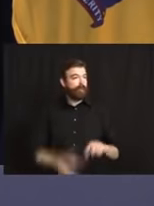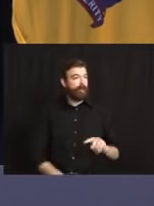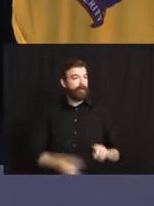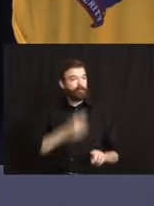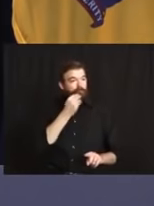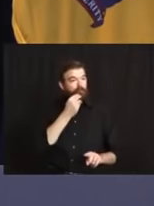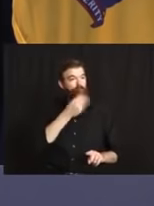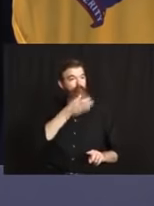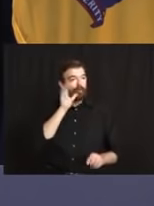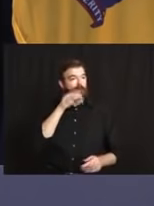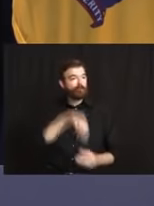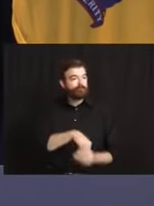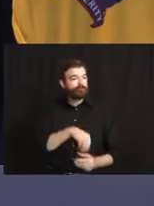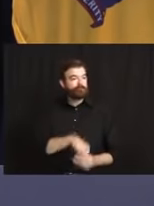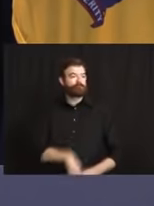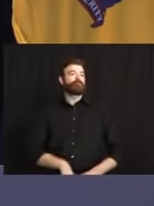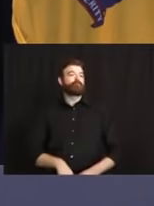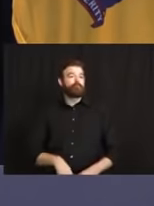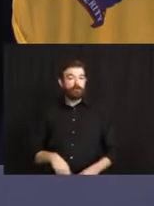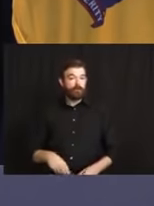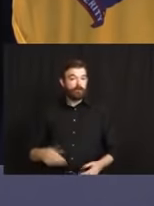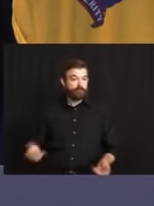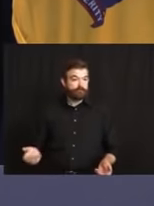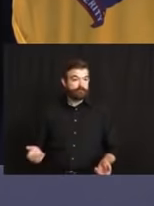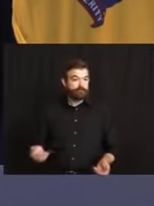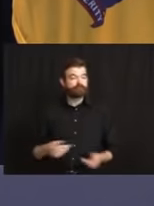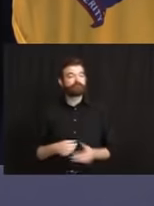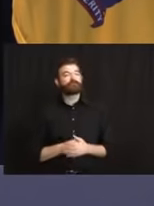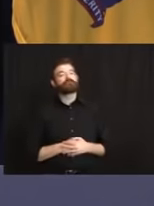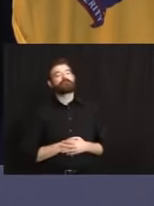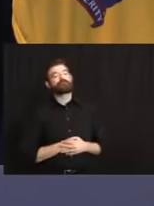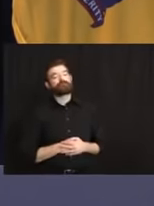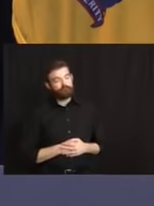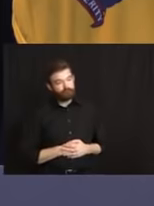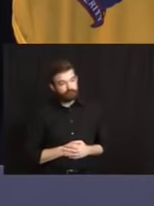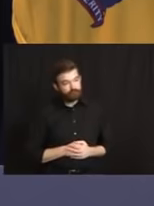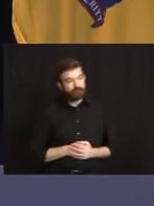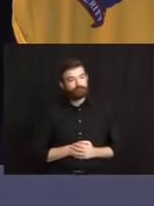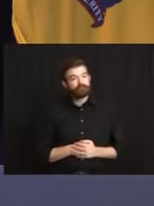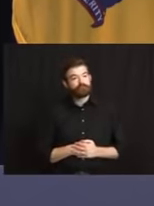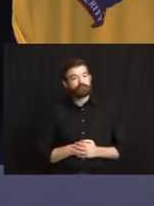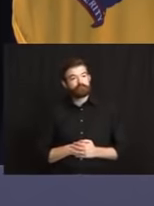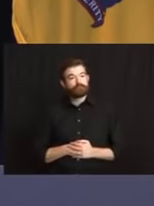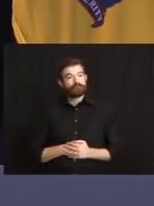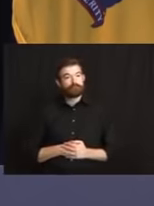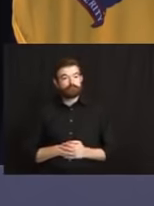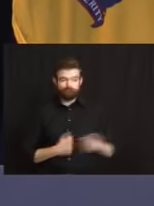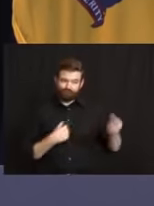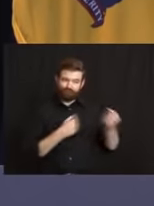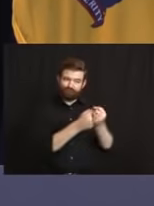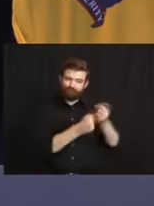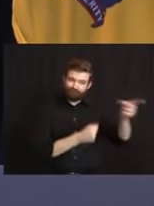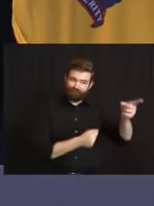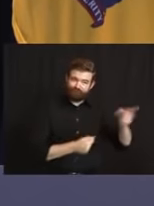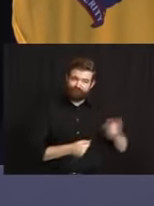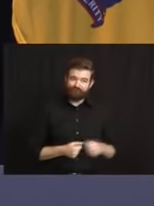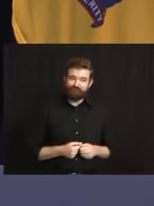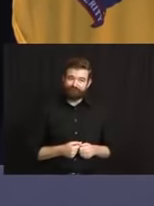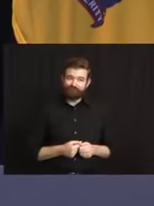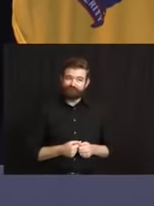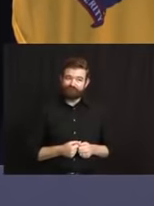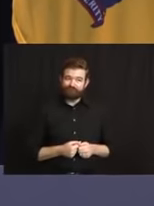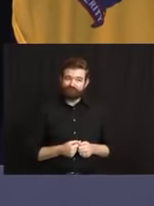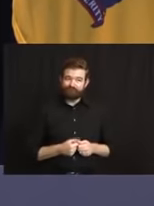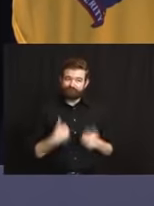it? Yeah, I think, and I'm a huge fan of yours, I think I've really addressed both of the questions. We want to